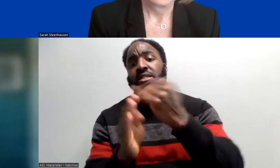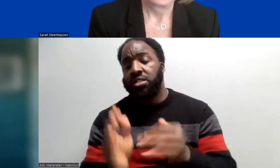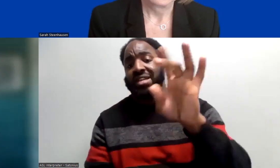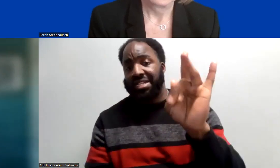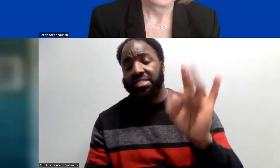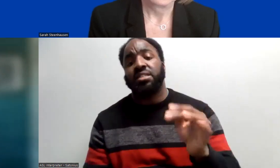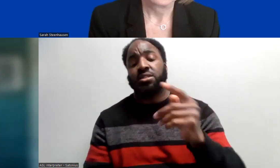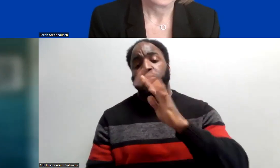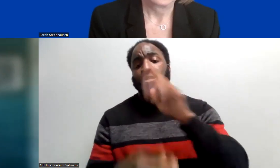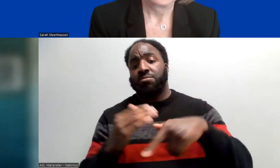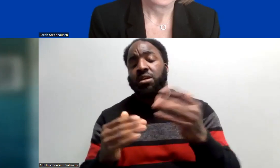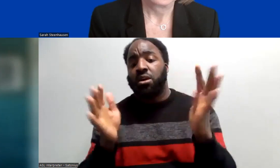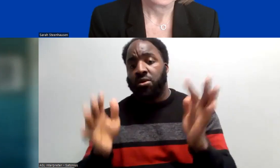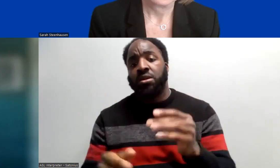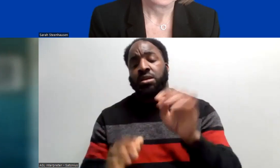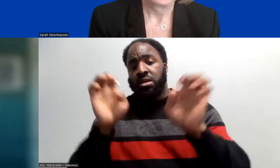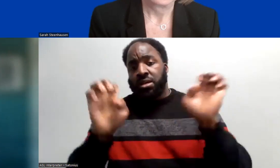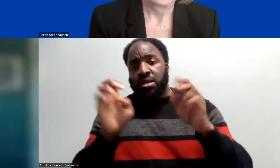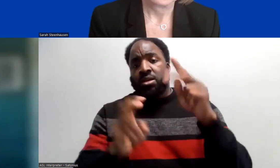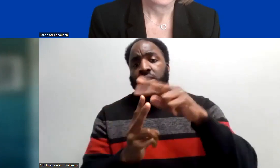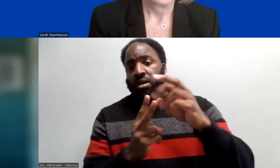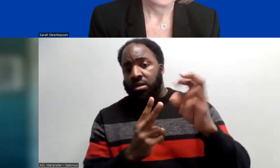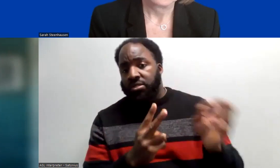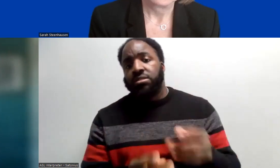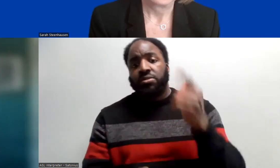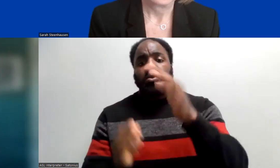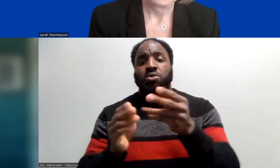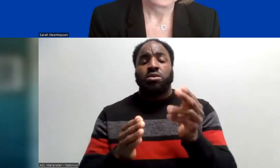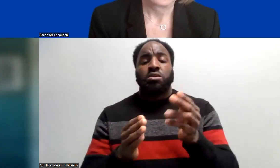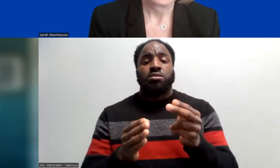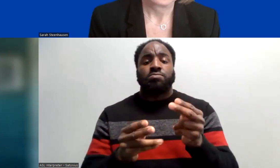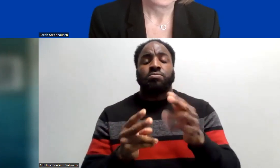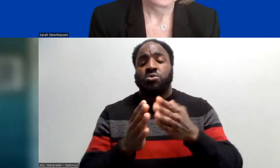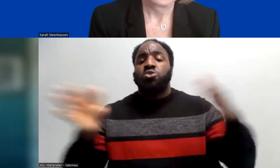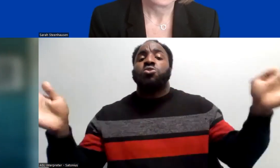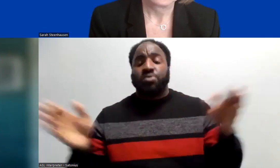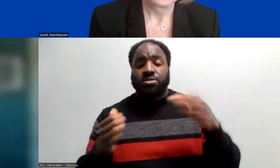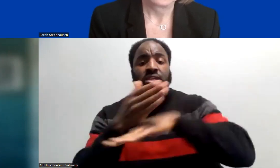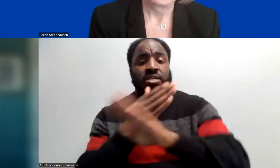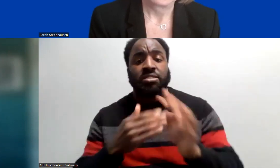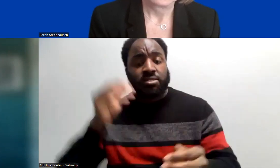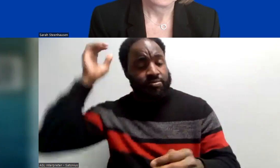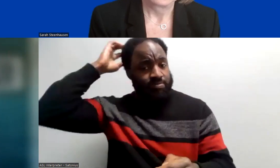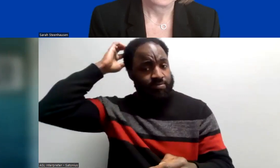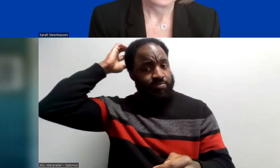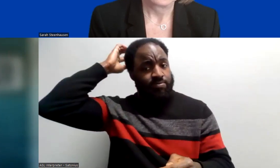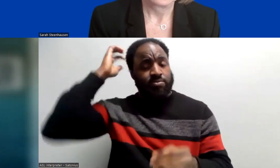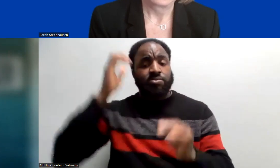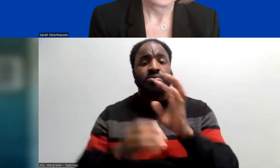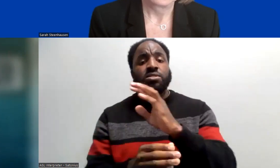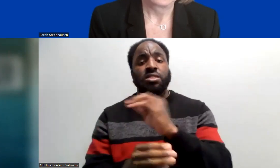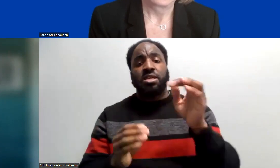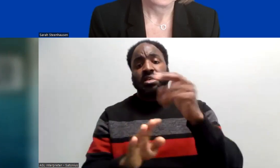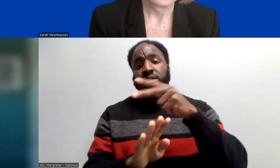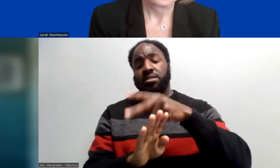already about evaluating options for universal access to LTSS and financing models. Initiative